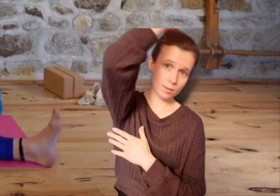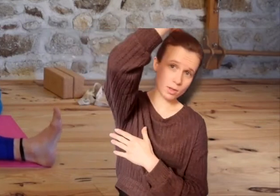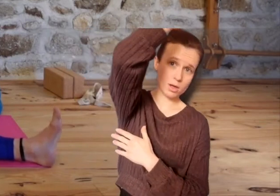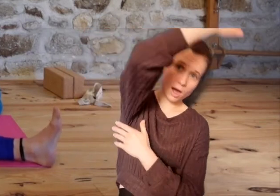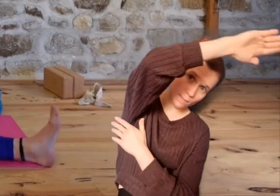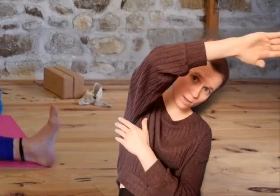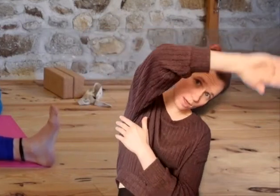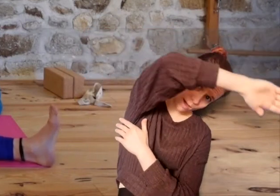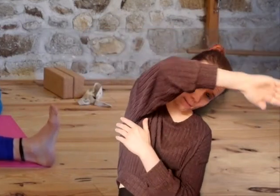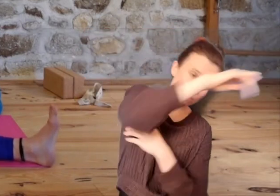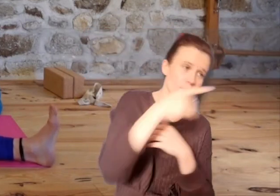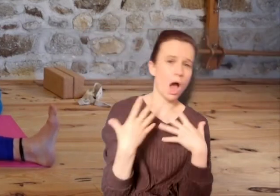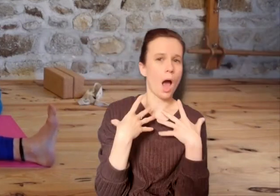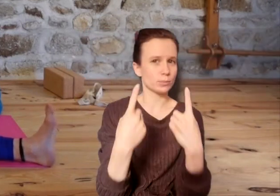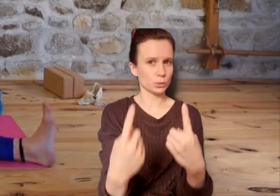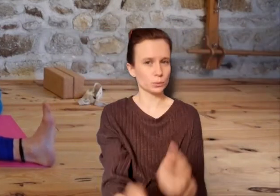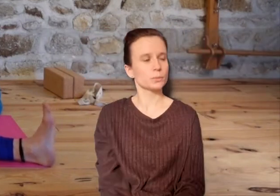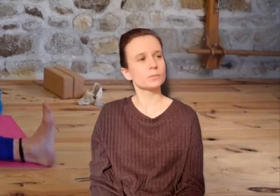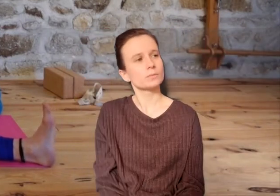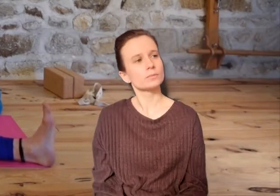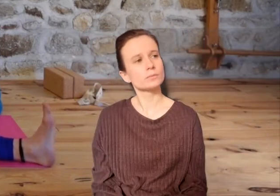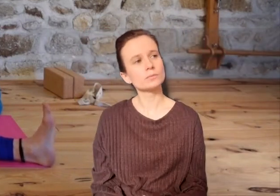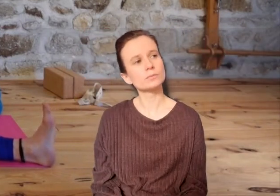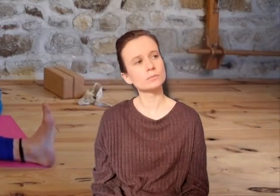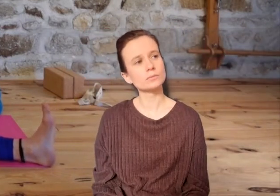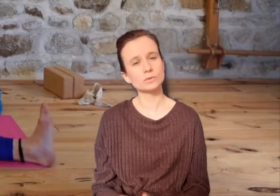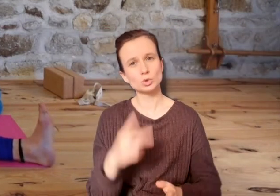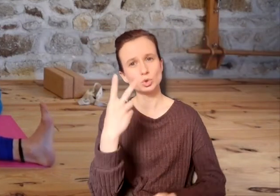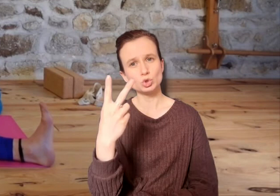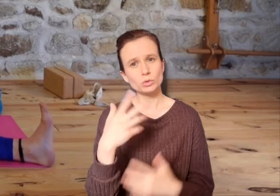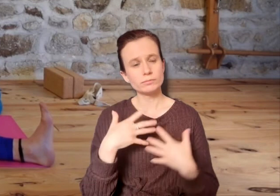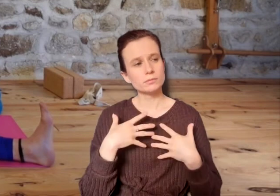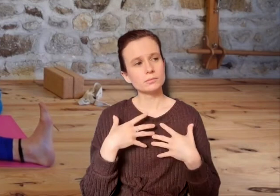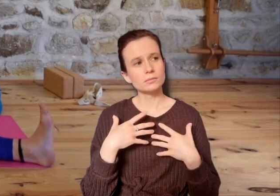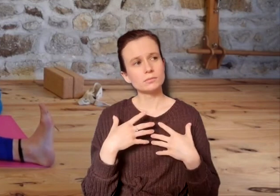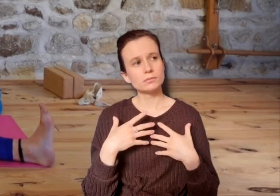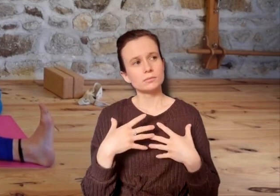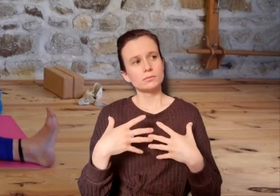just up, that's absolutely fine. Couple breaths here.